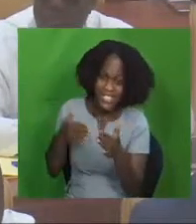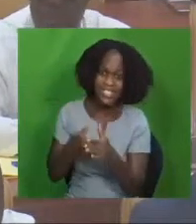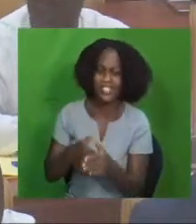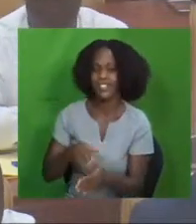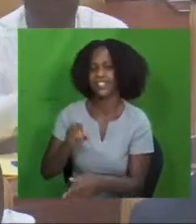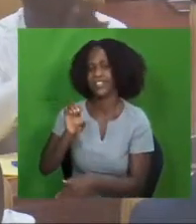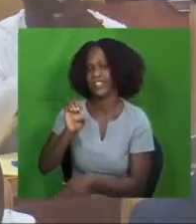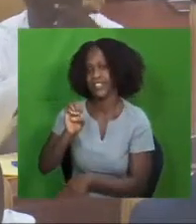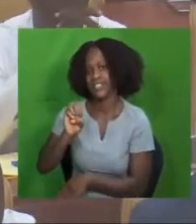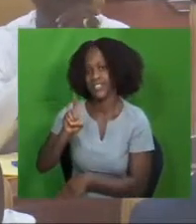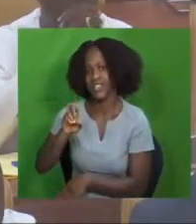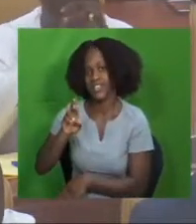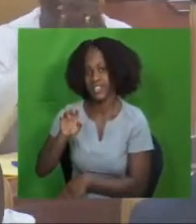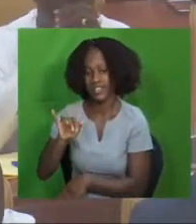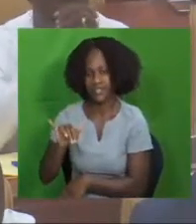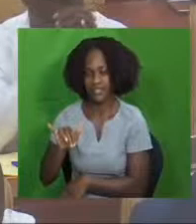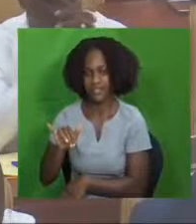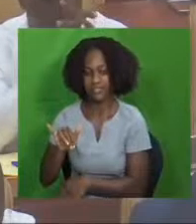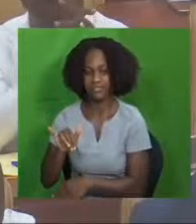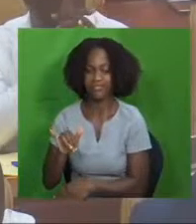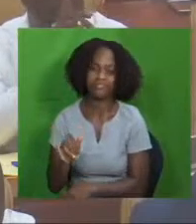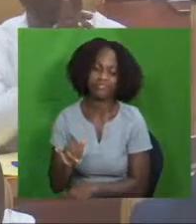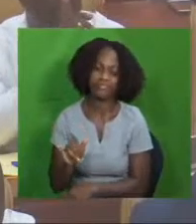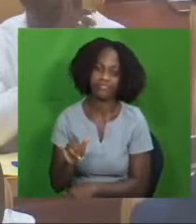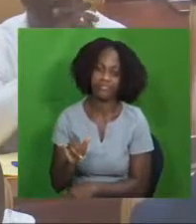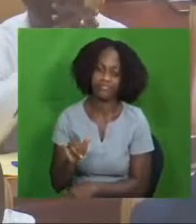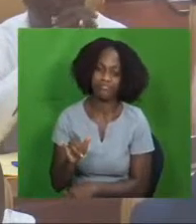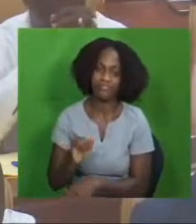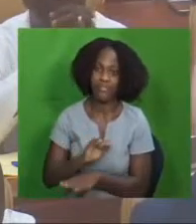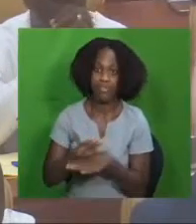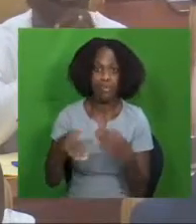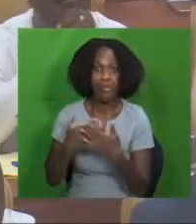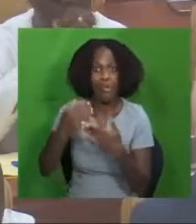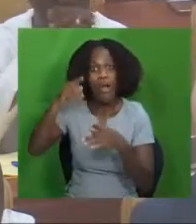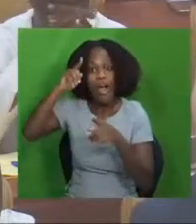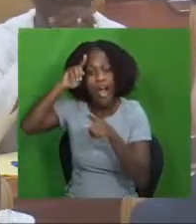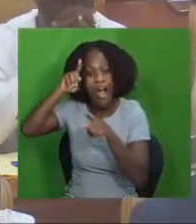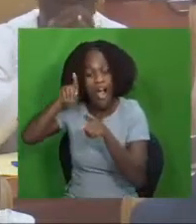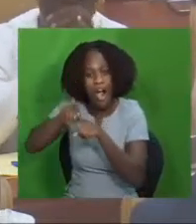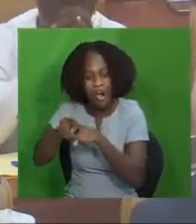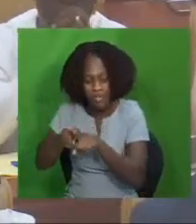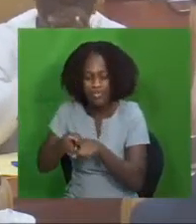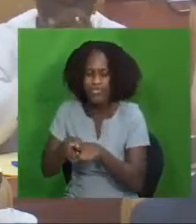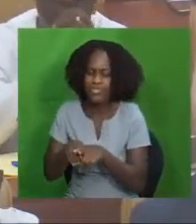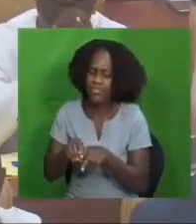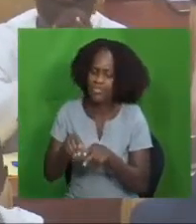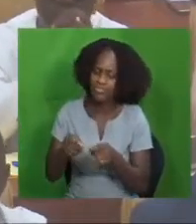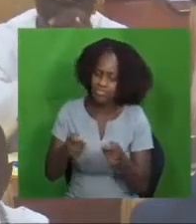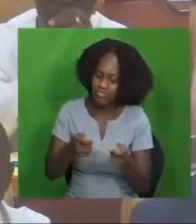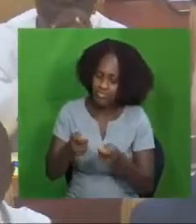e-levy. Mr. Speaker, we all agree that they've run this country into a ditch.